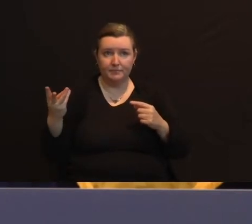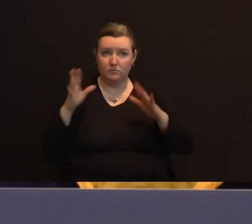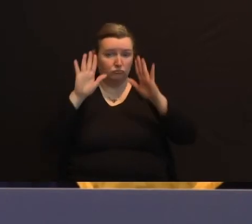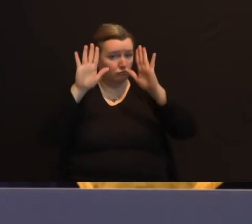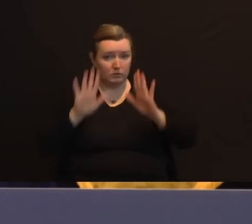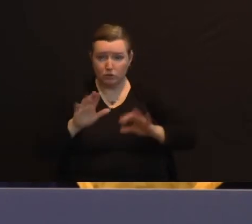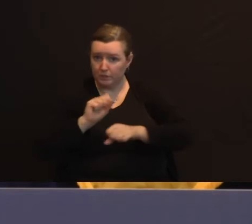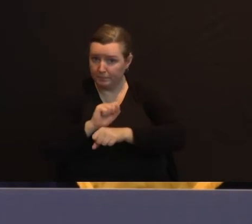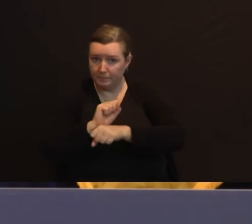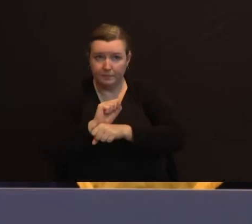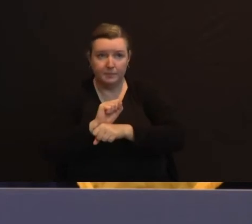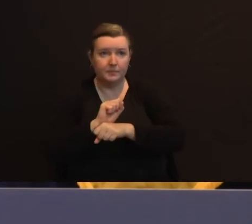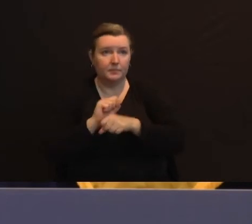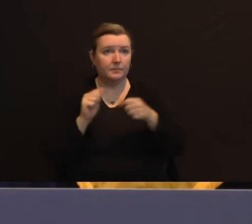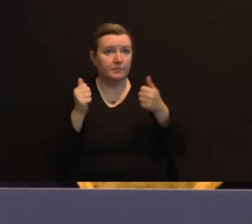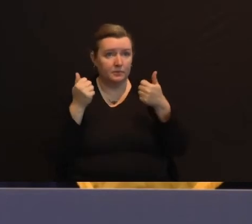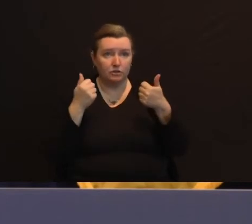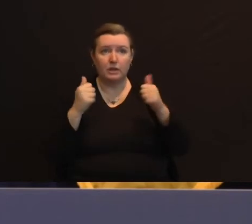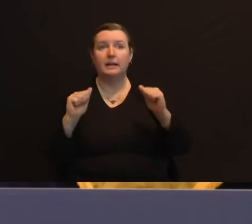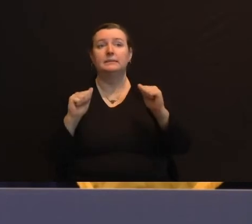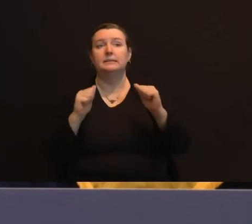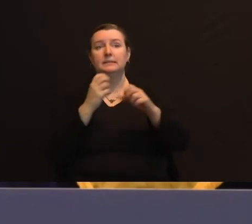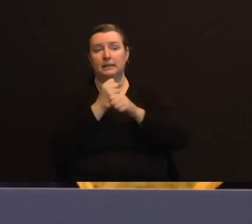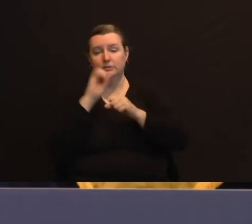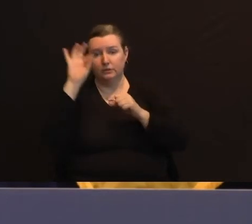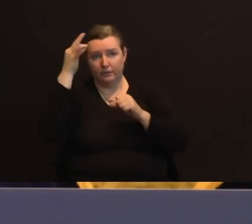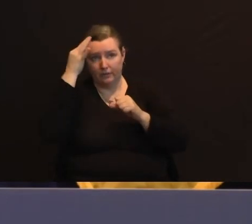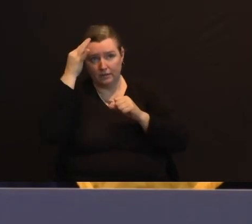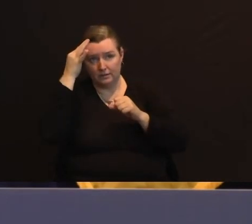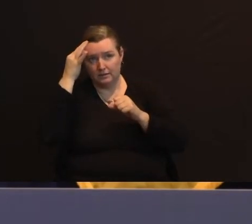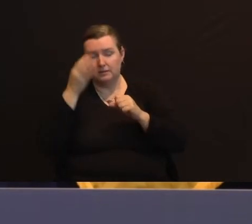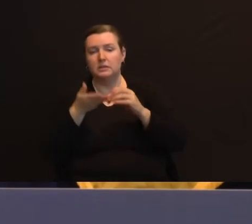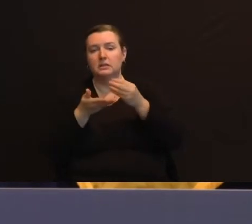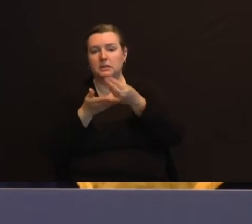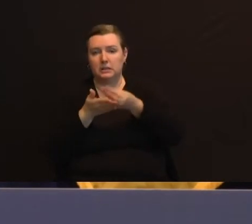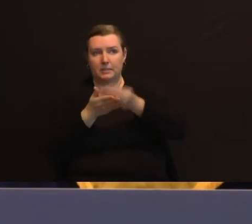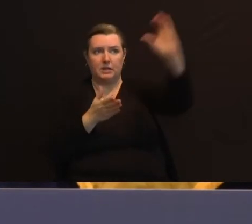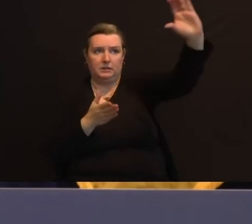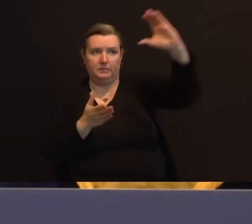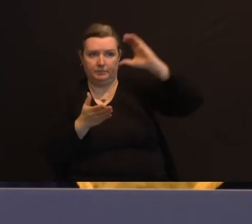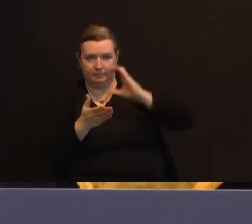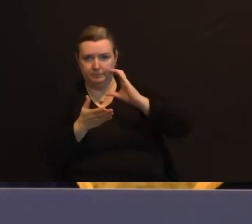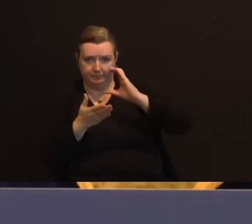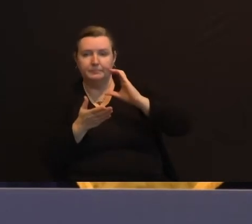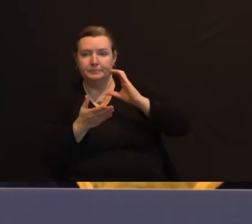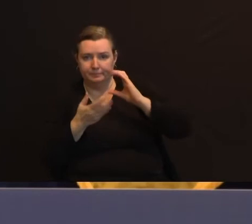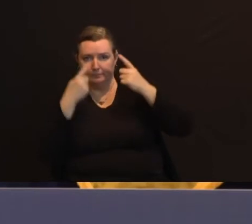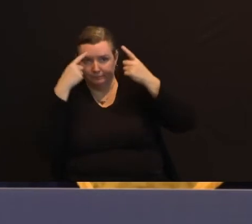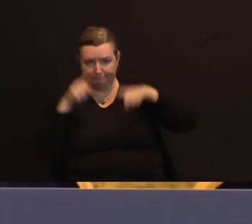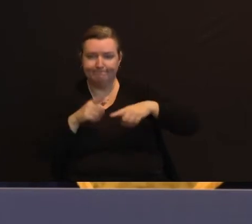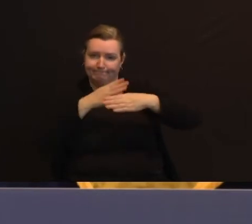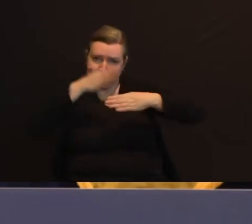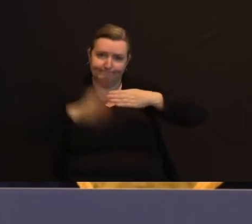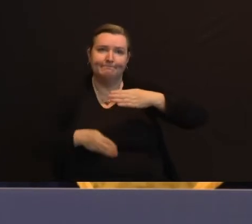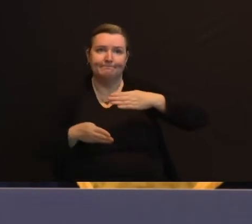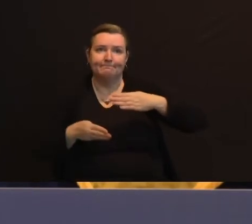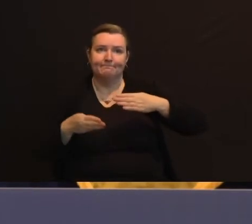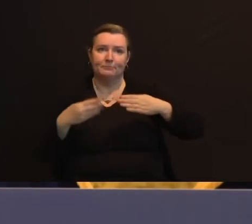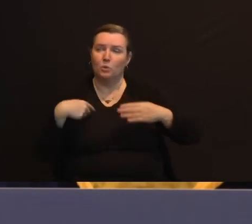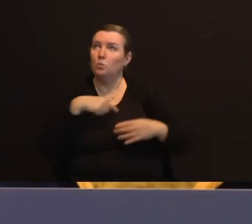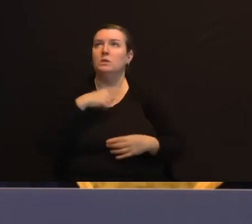get a federal stimulus deal done, which we so desperately need. So I